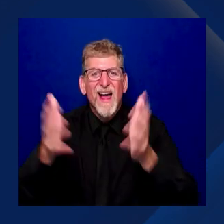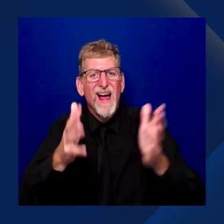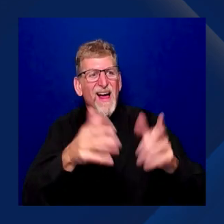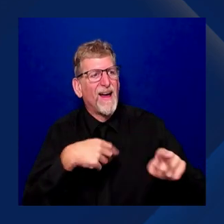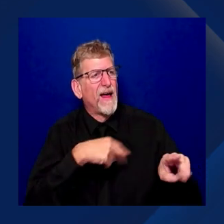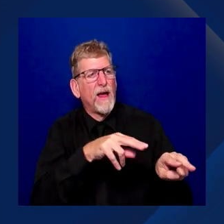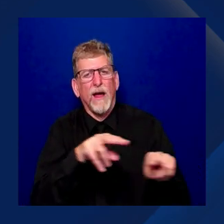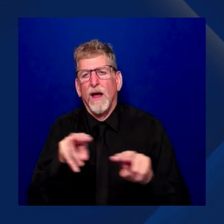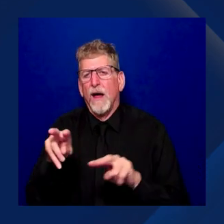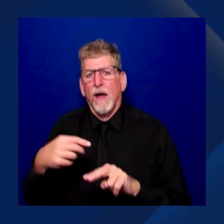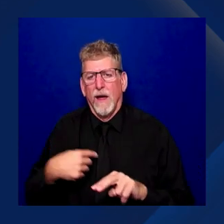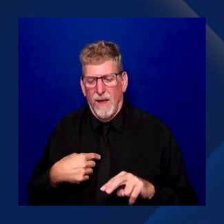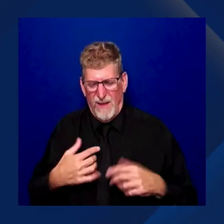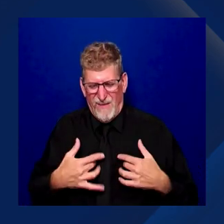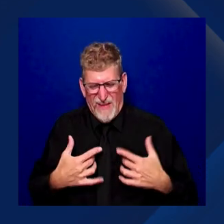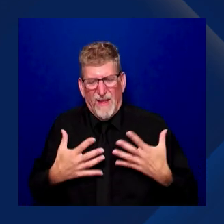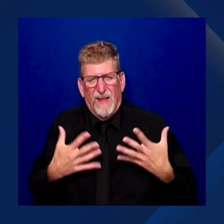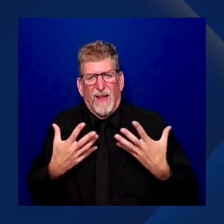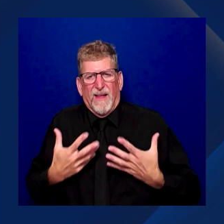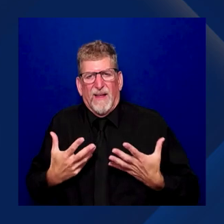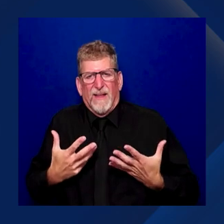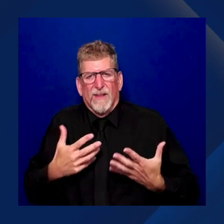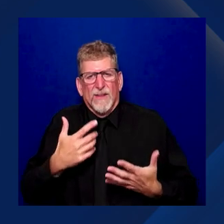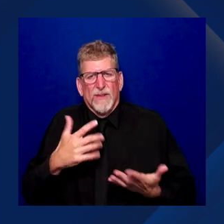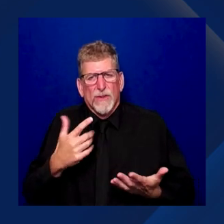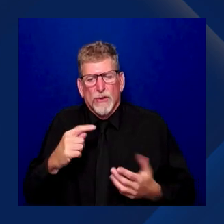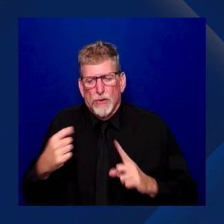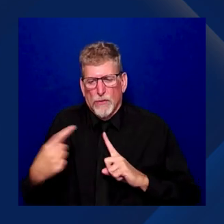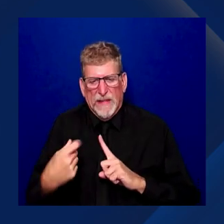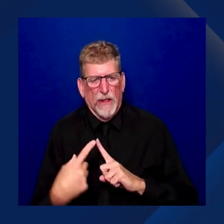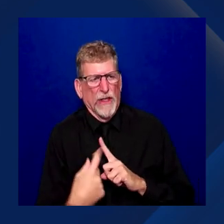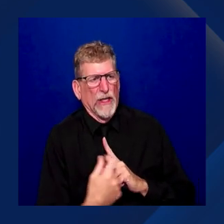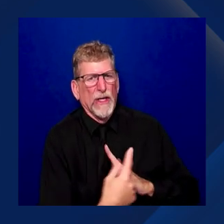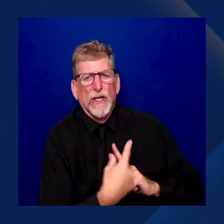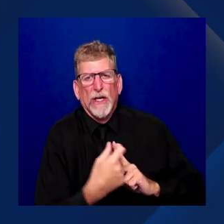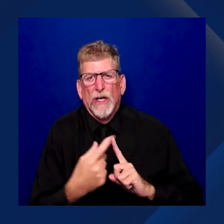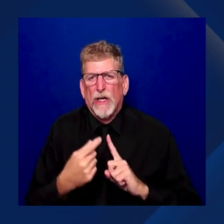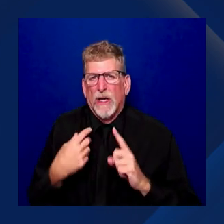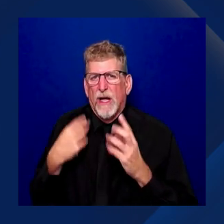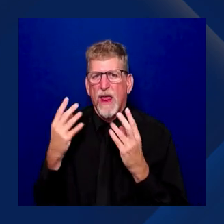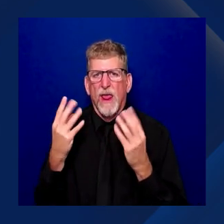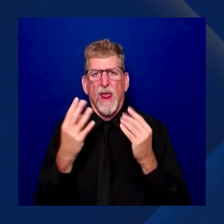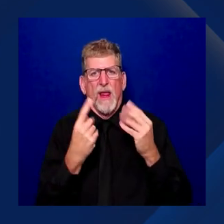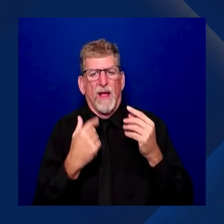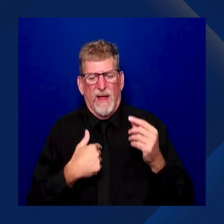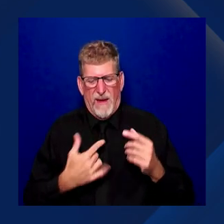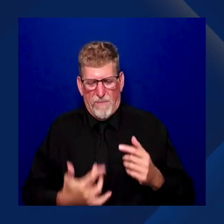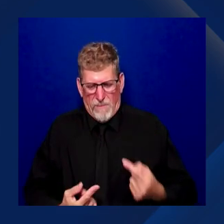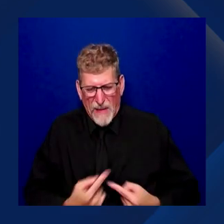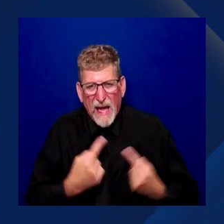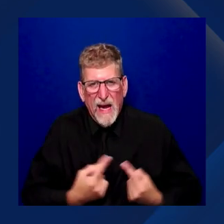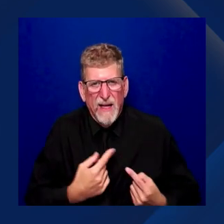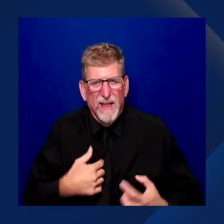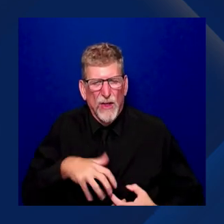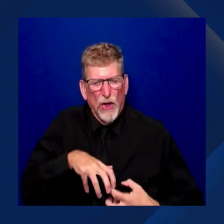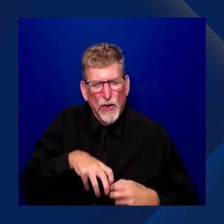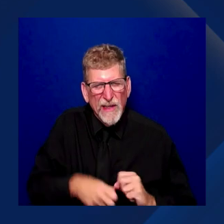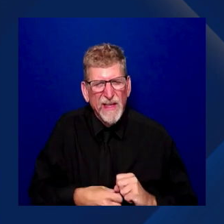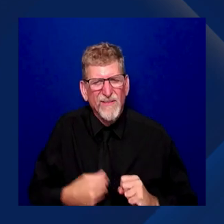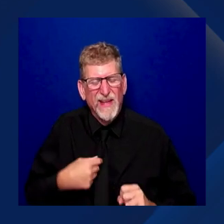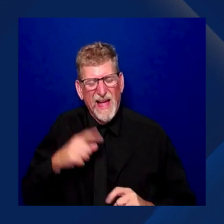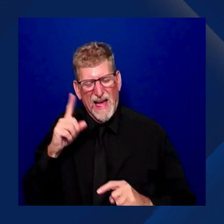pain, the anguish, the despair, it's truly unimaginable. I fought for years